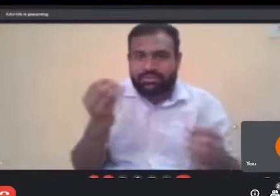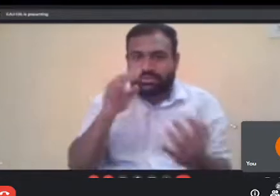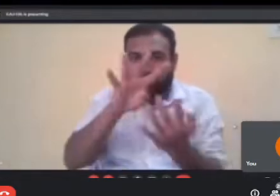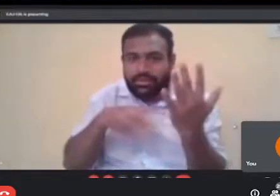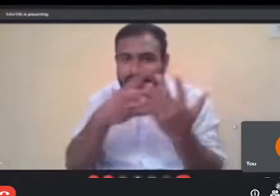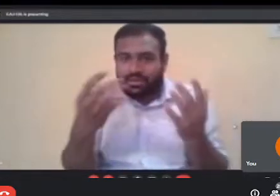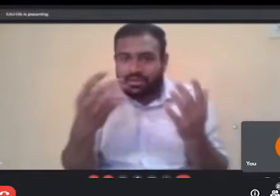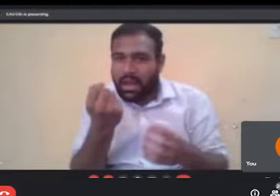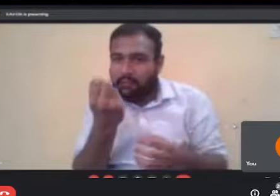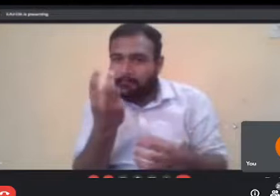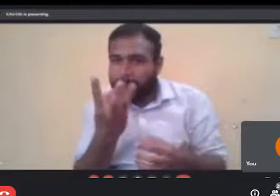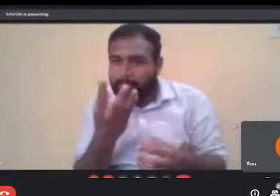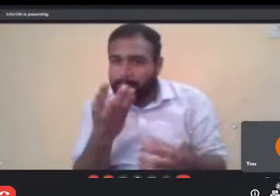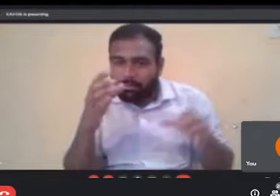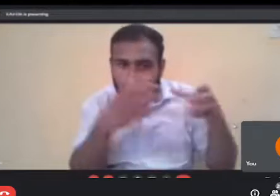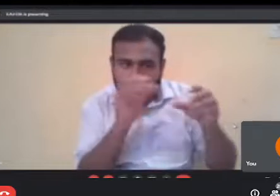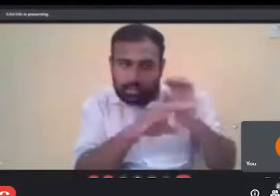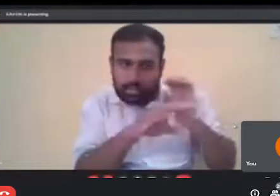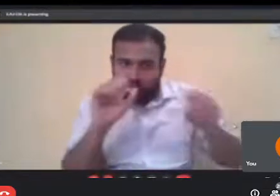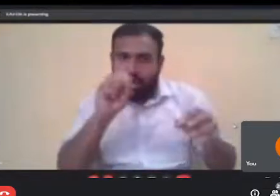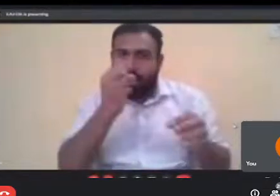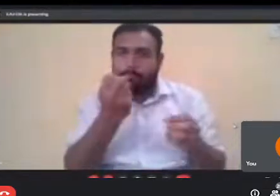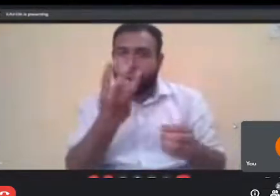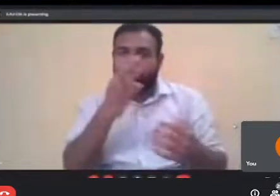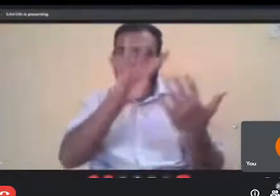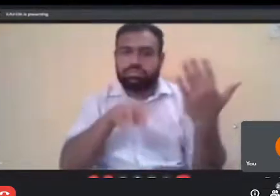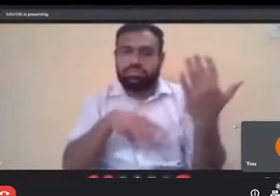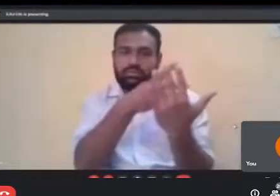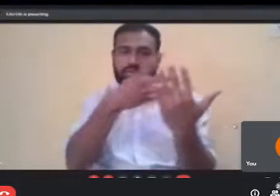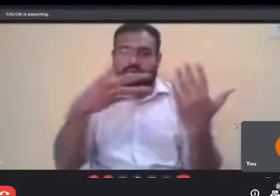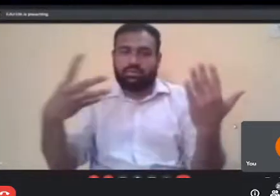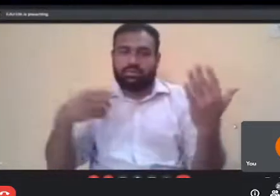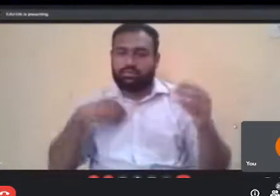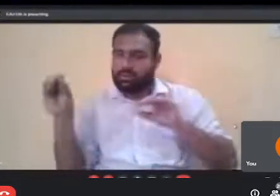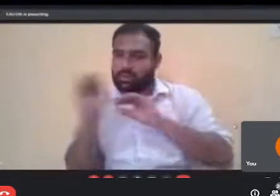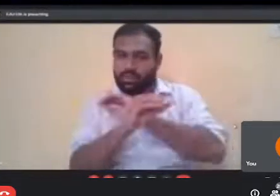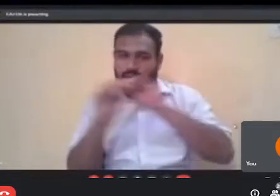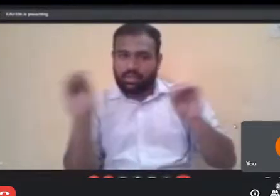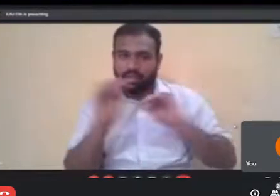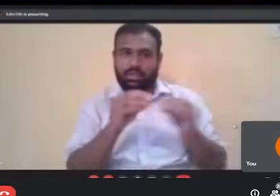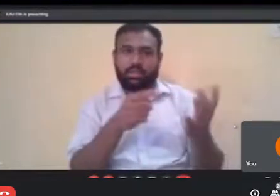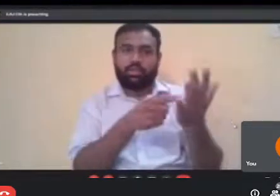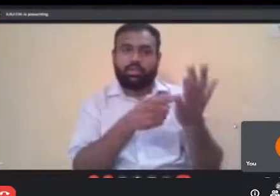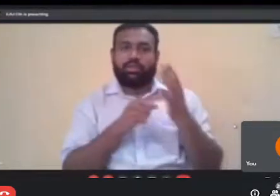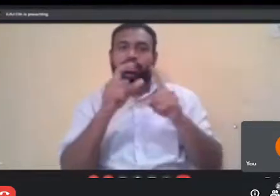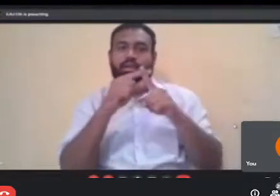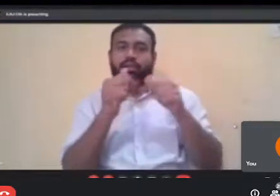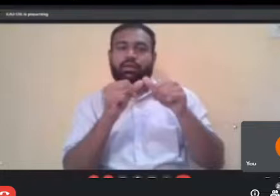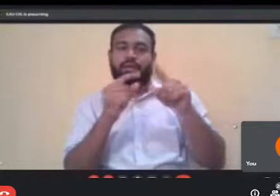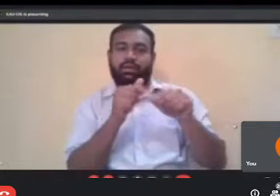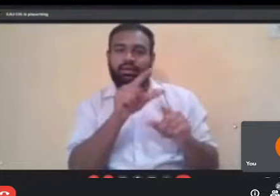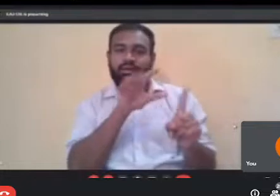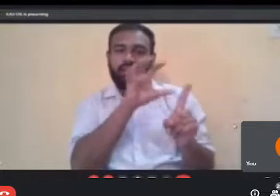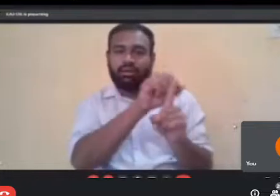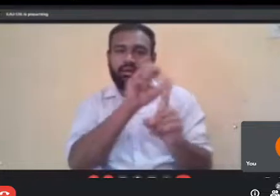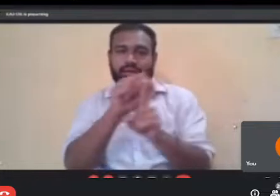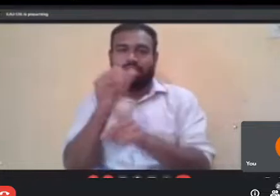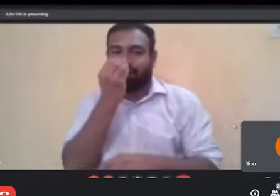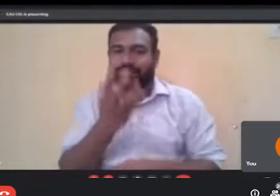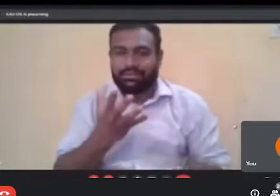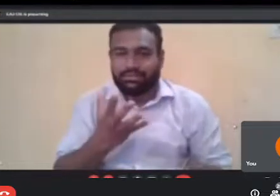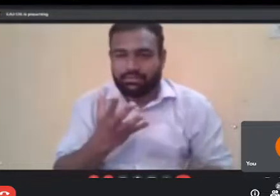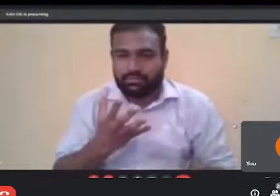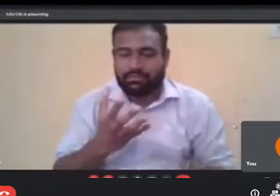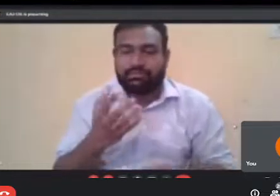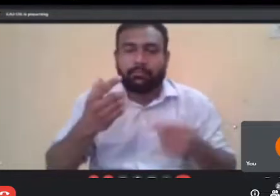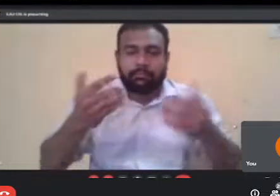four groups we have to switch, and the number which we are going to give, the entire number, then we have to show the data after this four group.